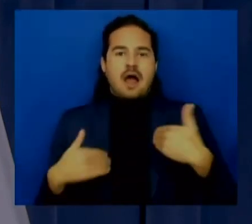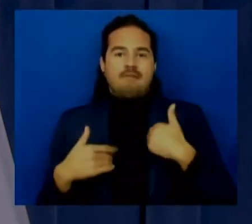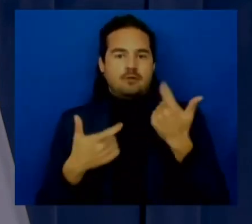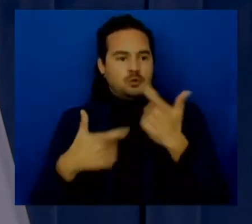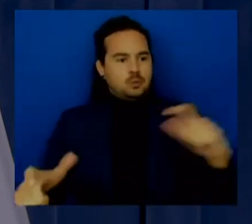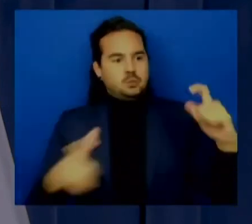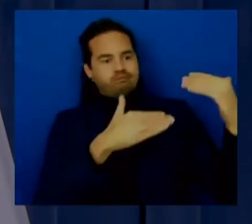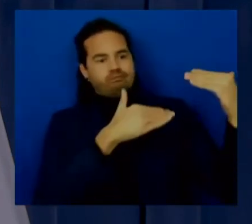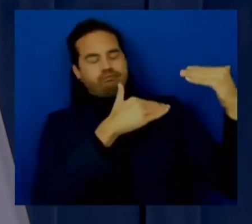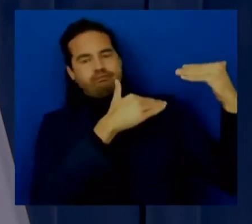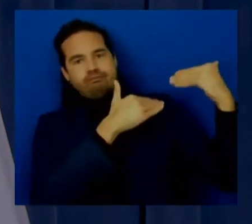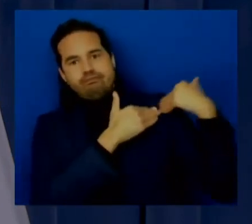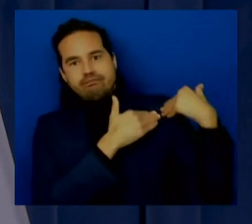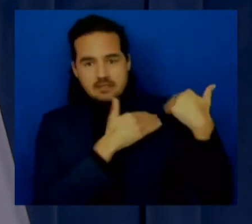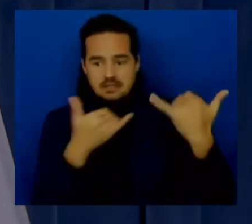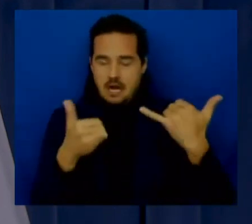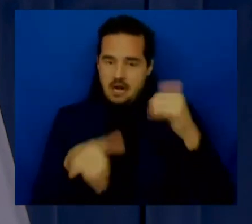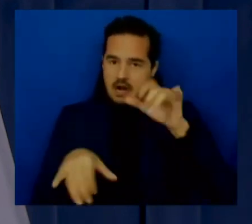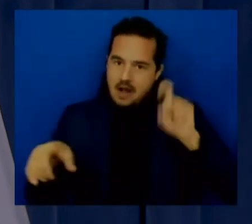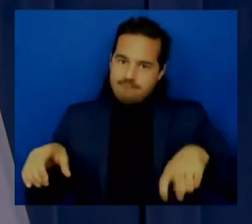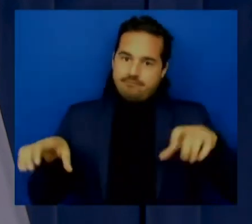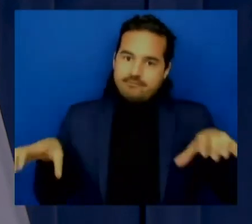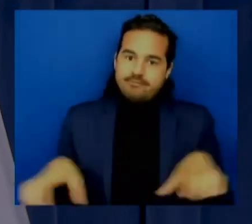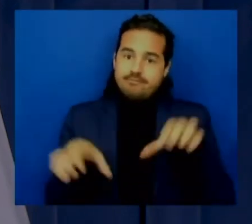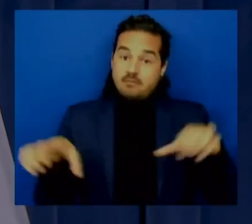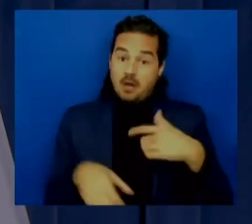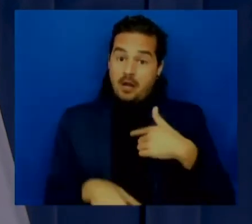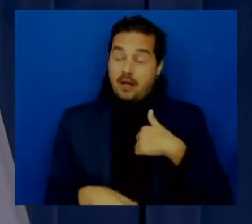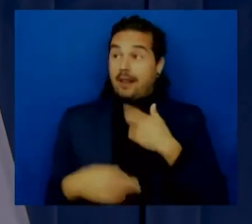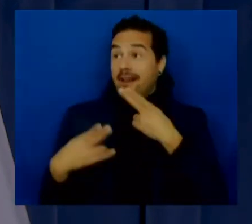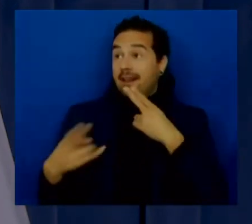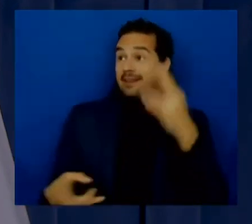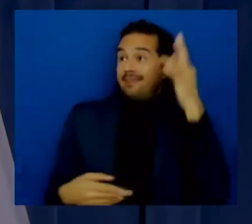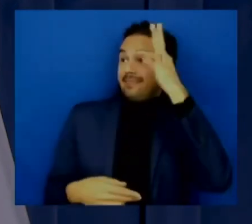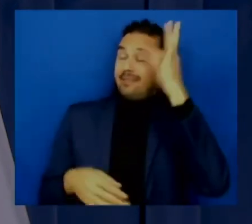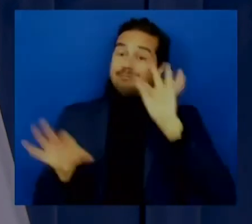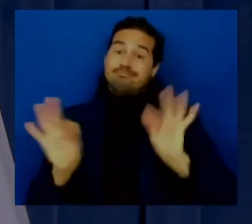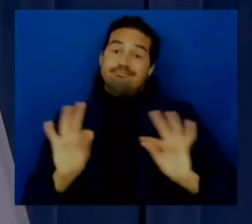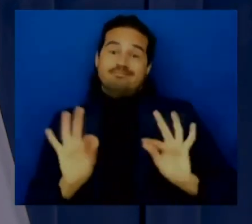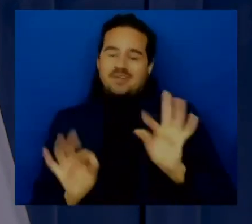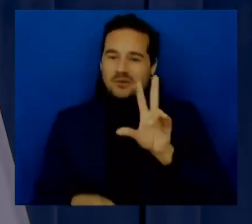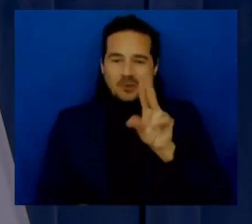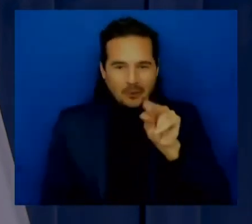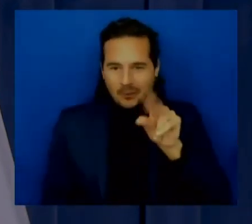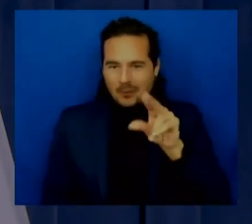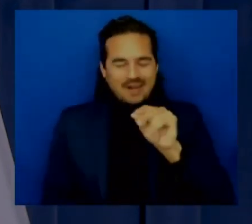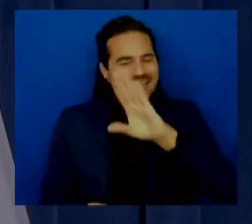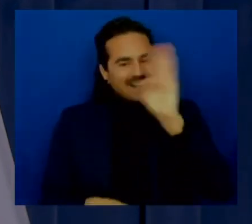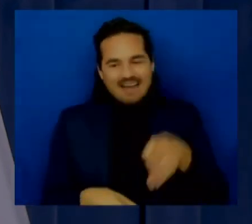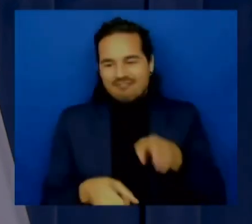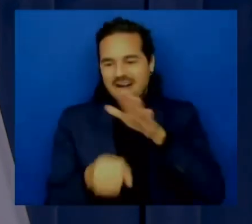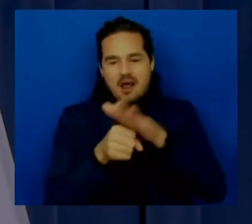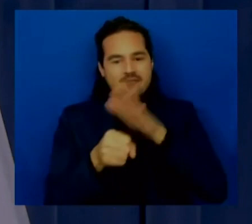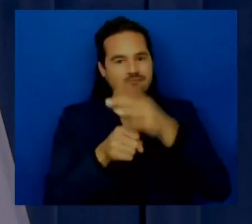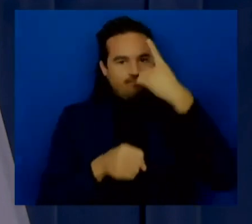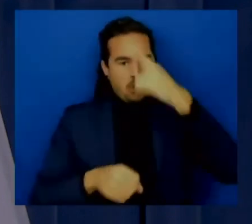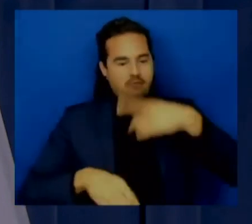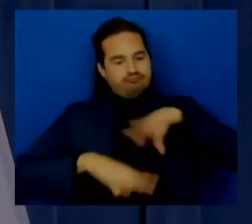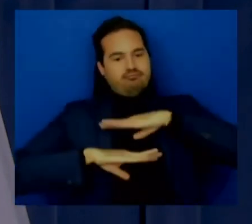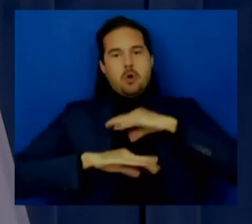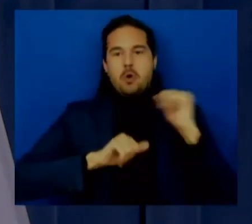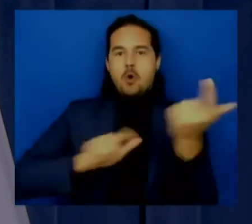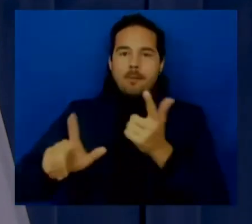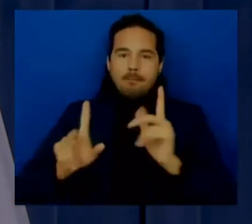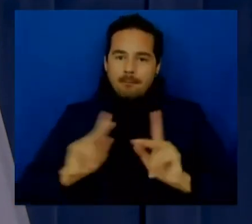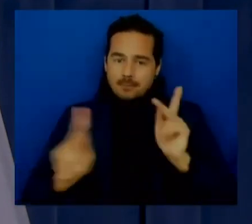is. We recognize we have to do more, and we have to continue to support those most vulnerable